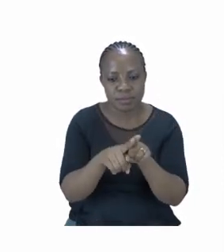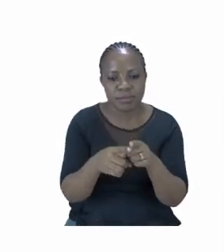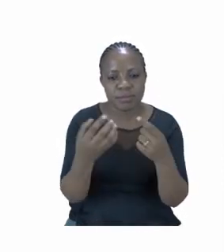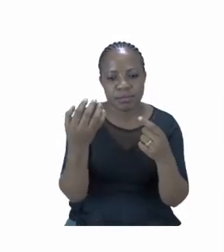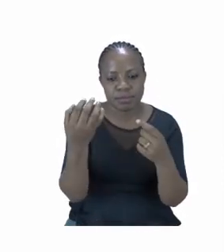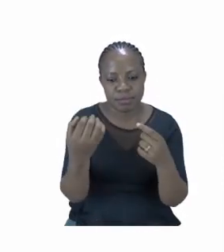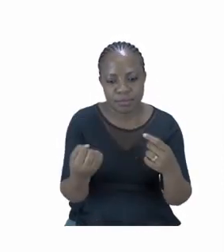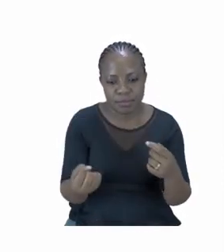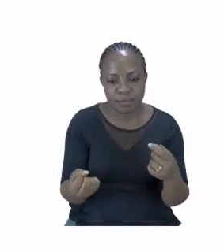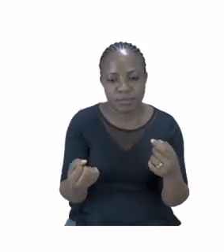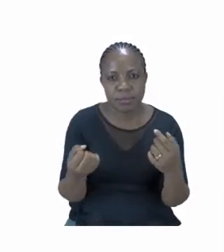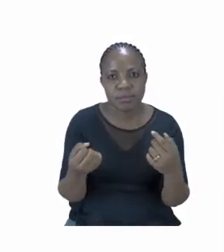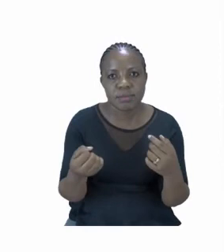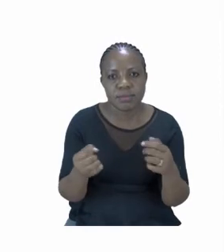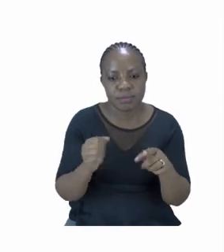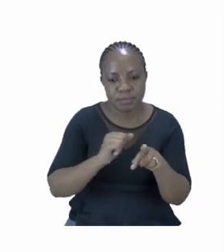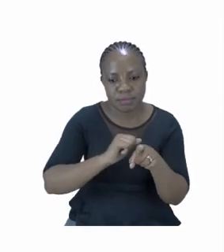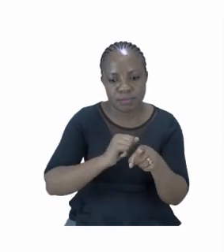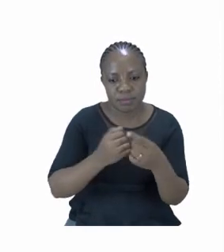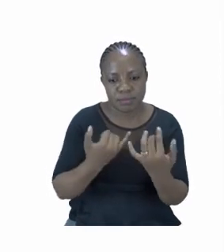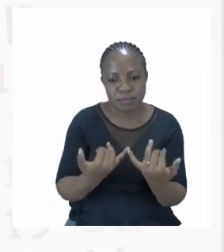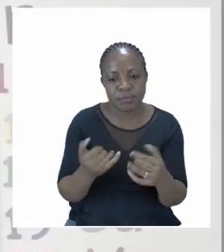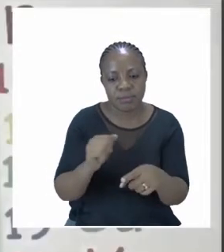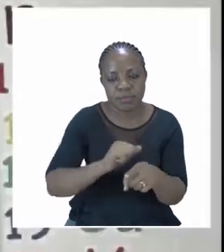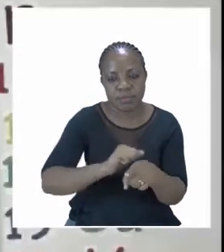practice them together.